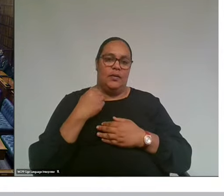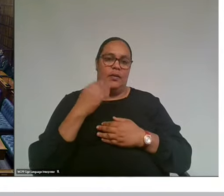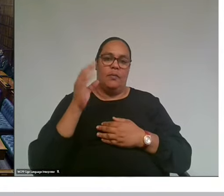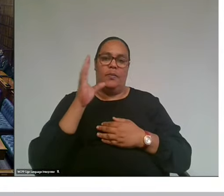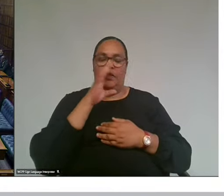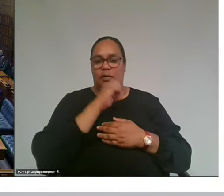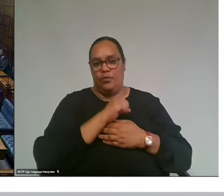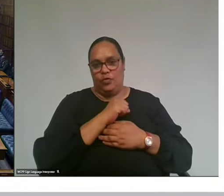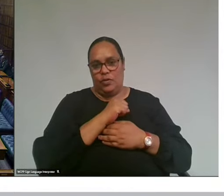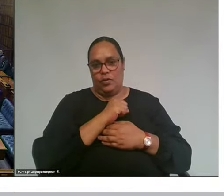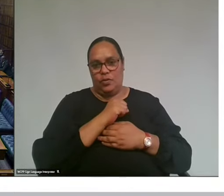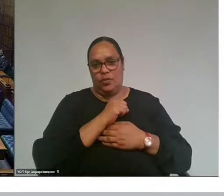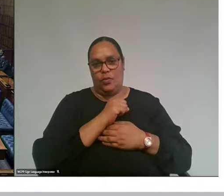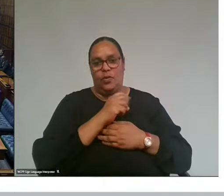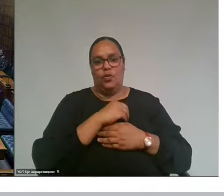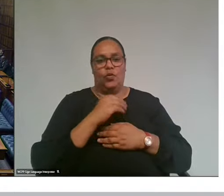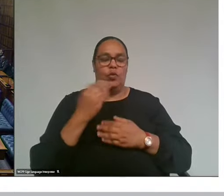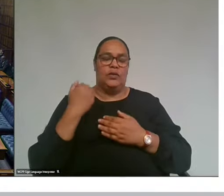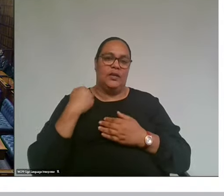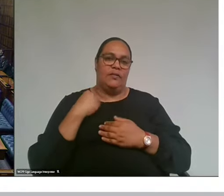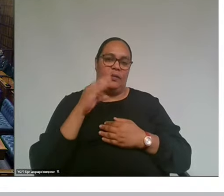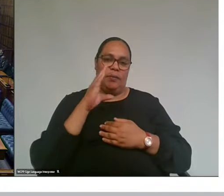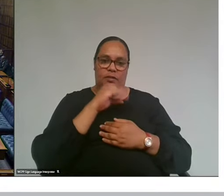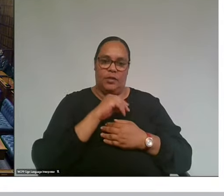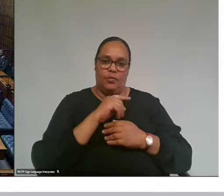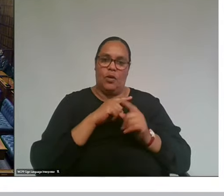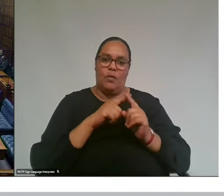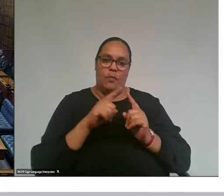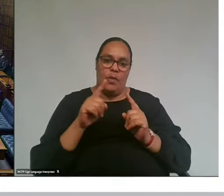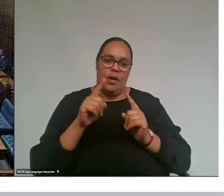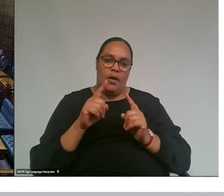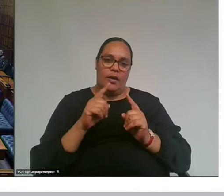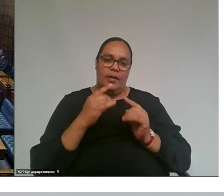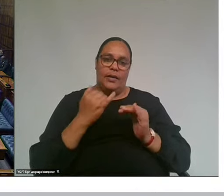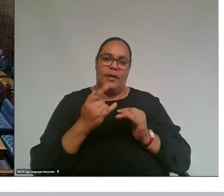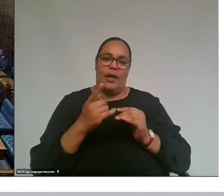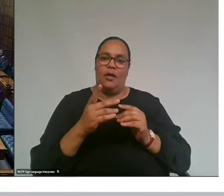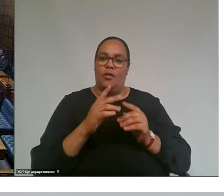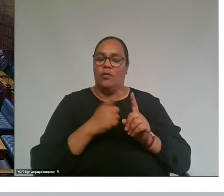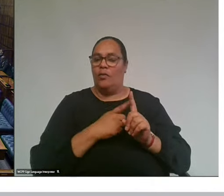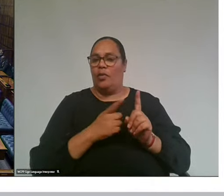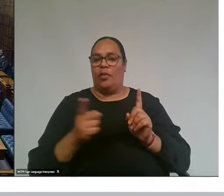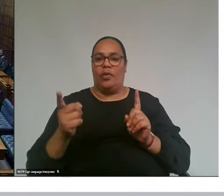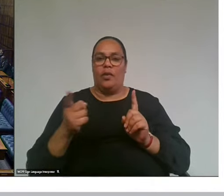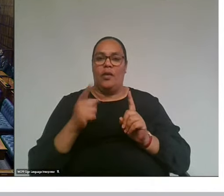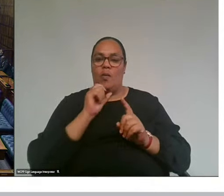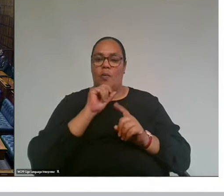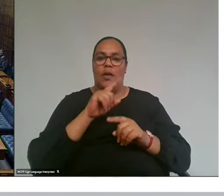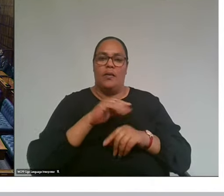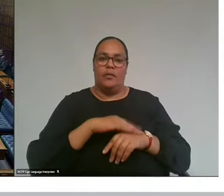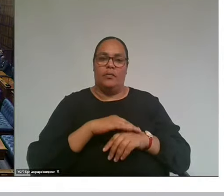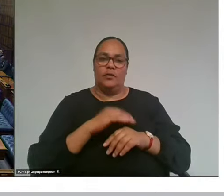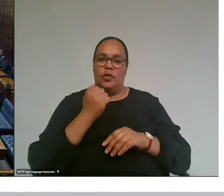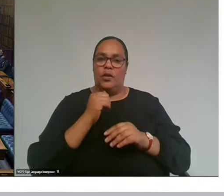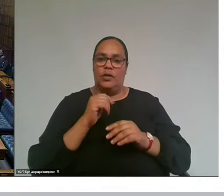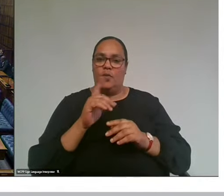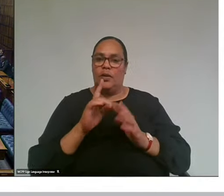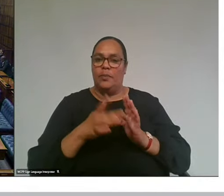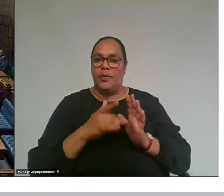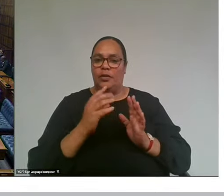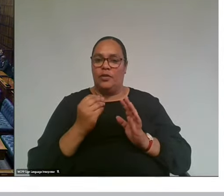perception tour safety perception which was uh discontinued during the co sorry remember do you know the